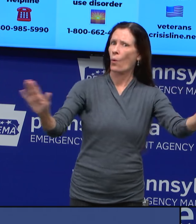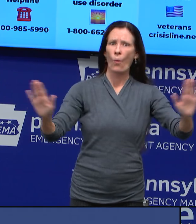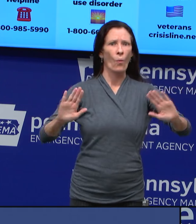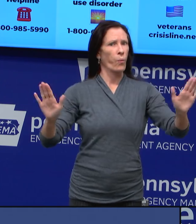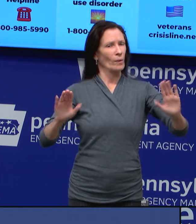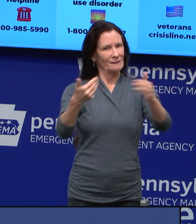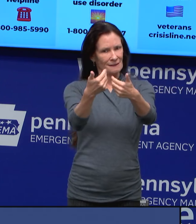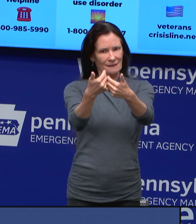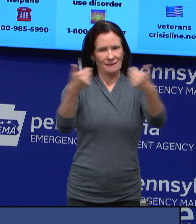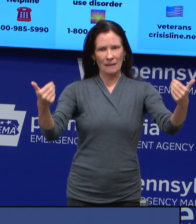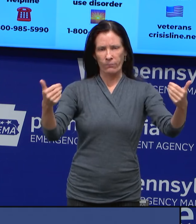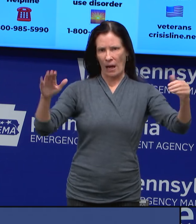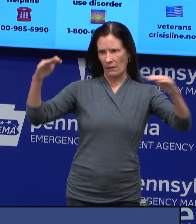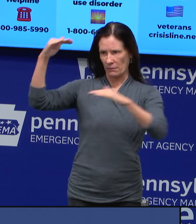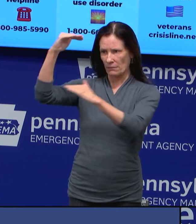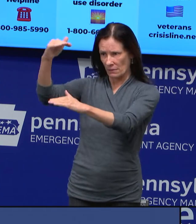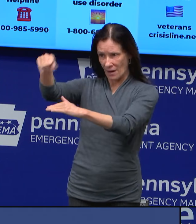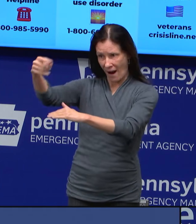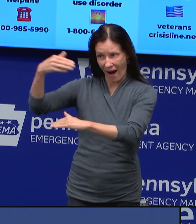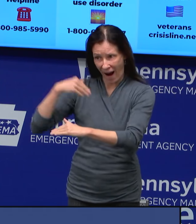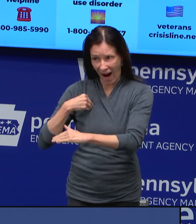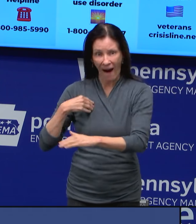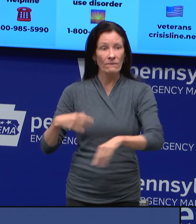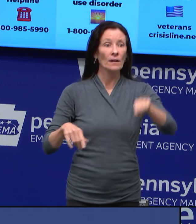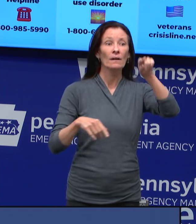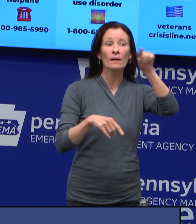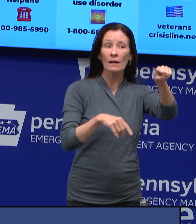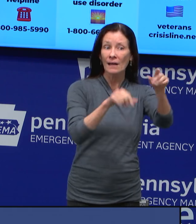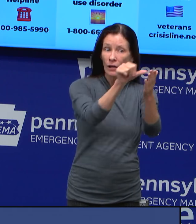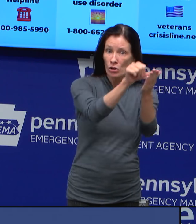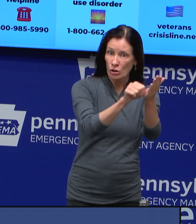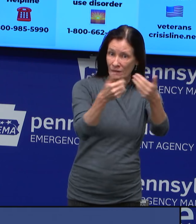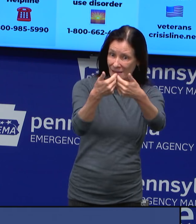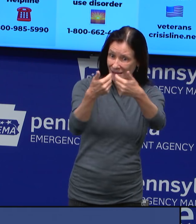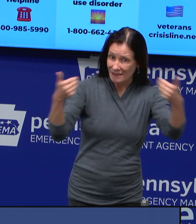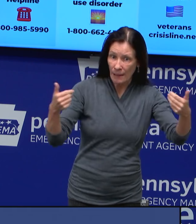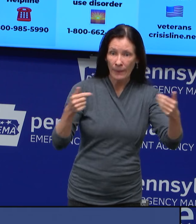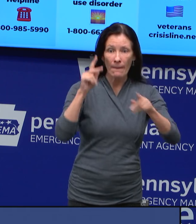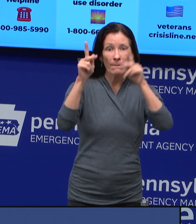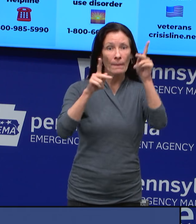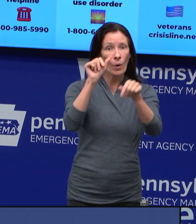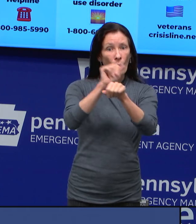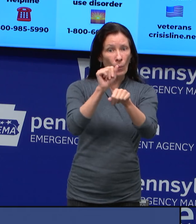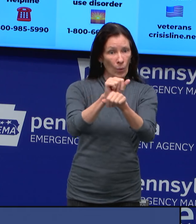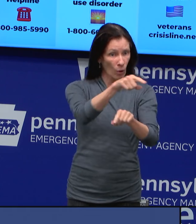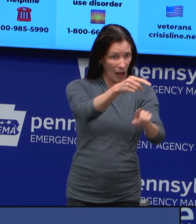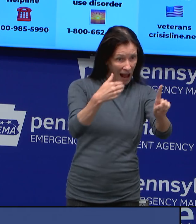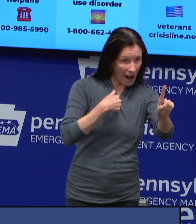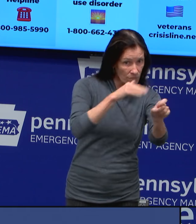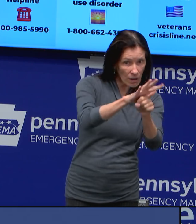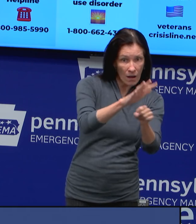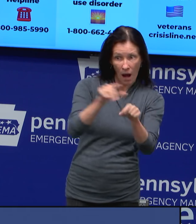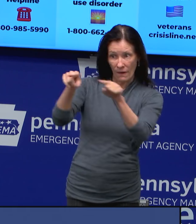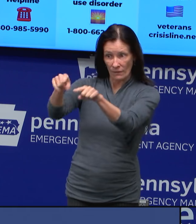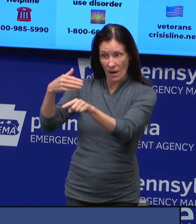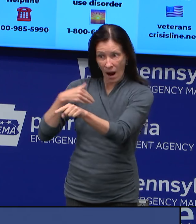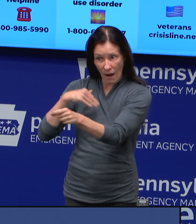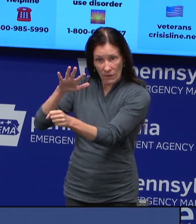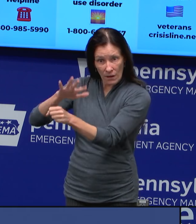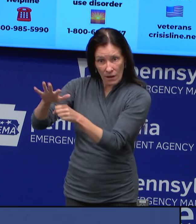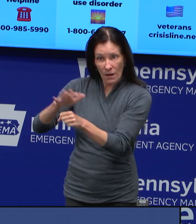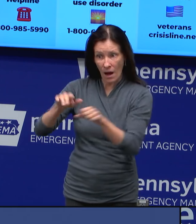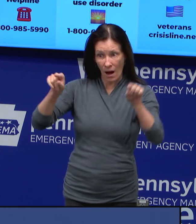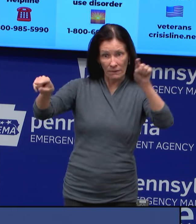staff to not only handle the procedures themselves, but a potential surge in hospital patients. We've